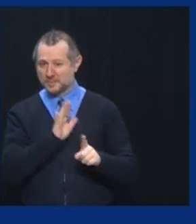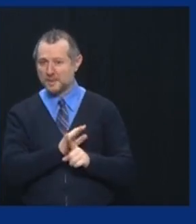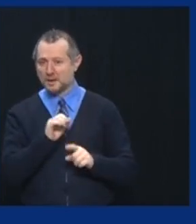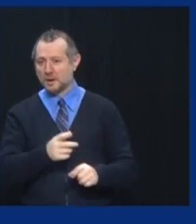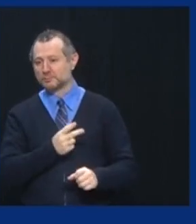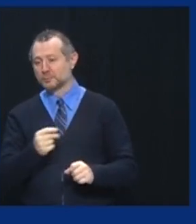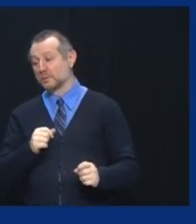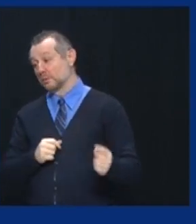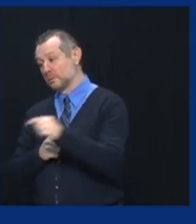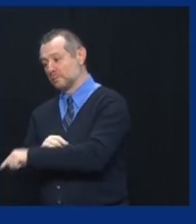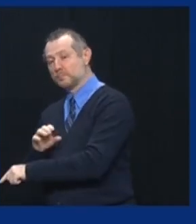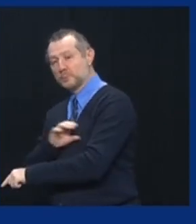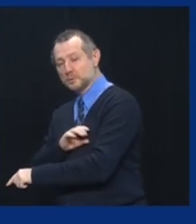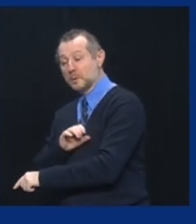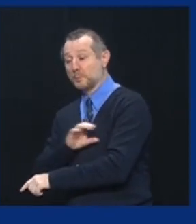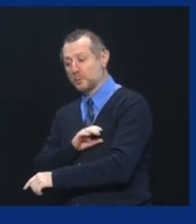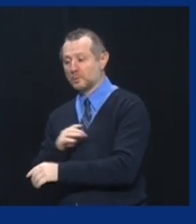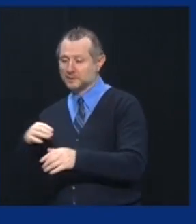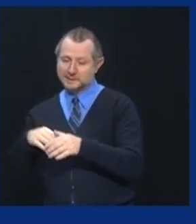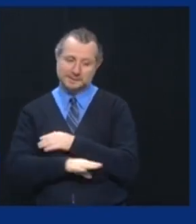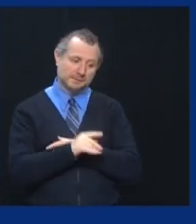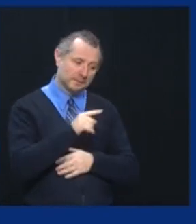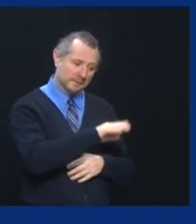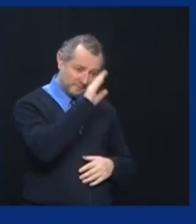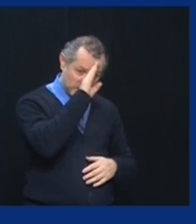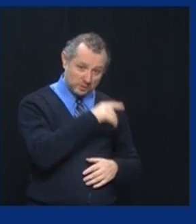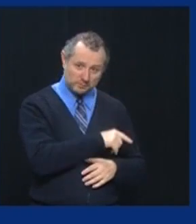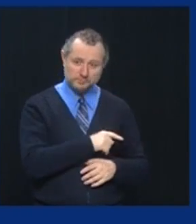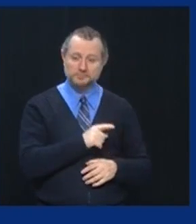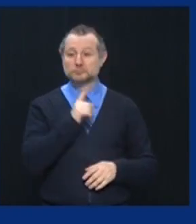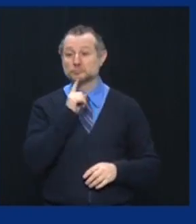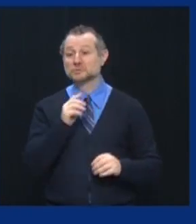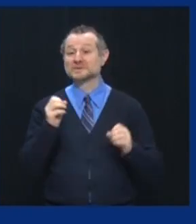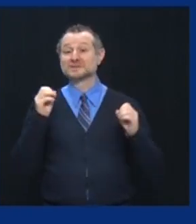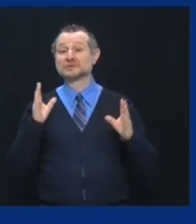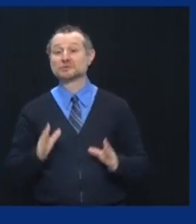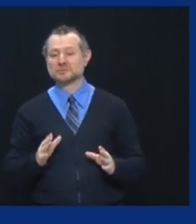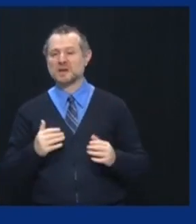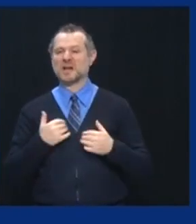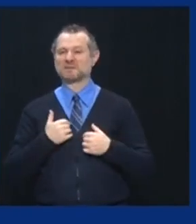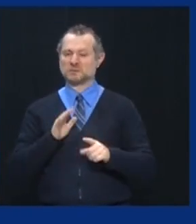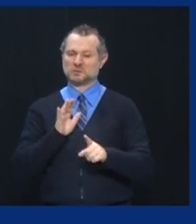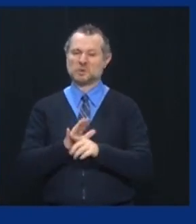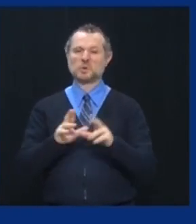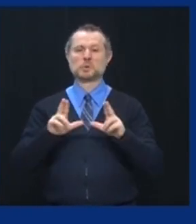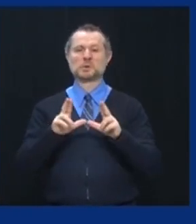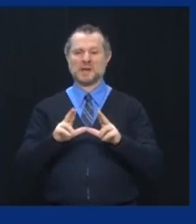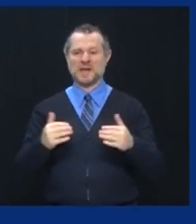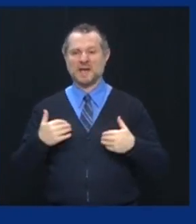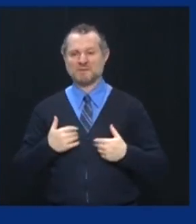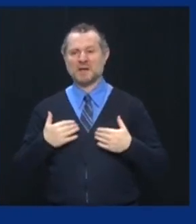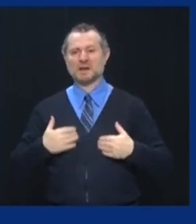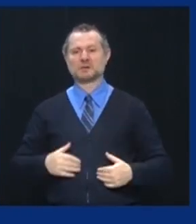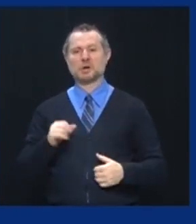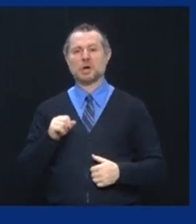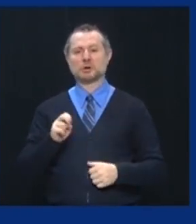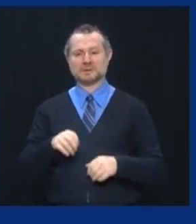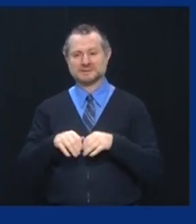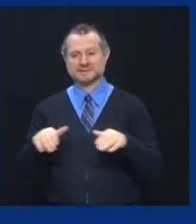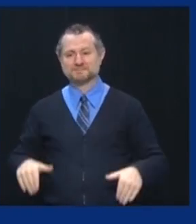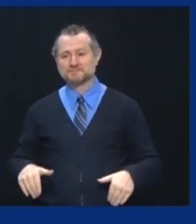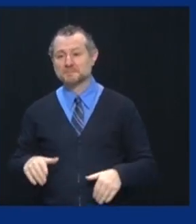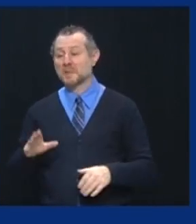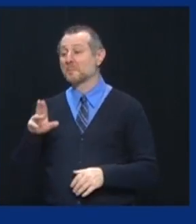Teachers have a healthcare network transit workers, have a healthcare